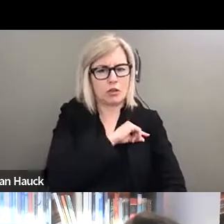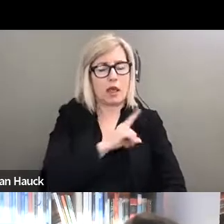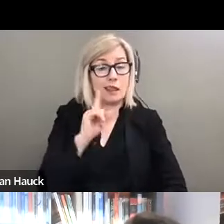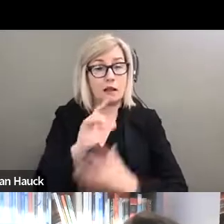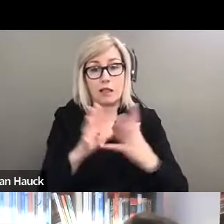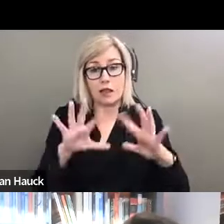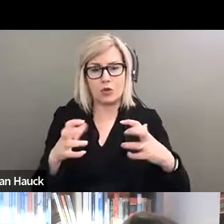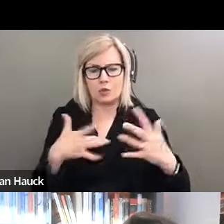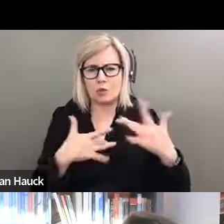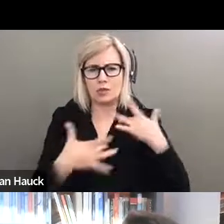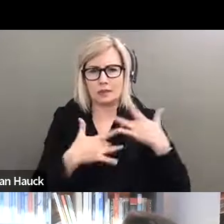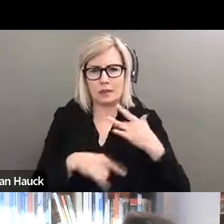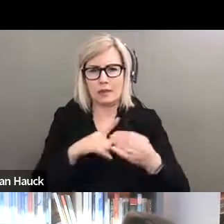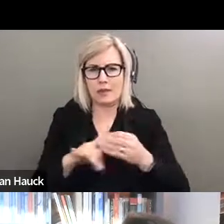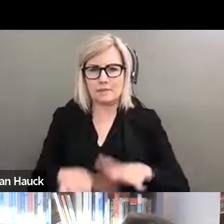of groups were concerned about it.